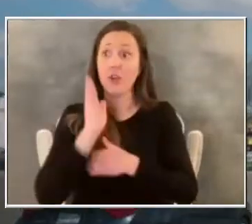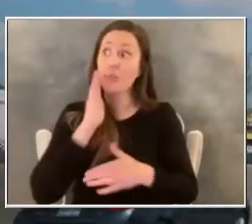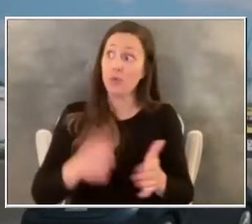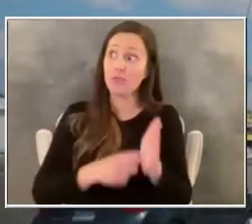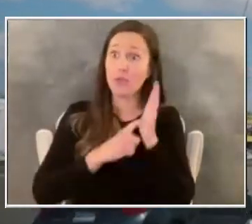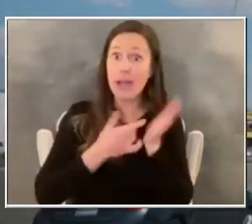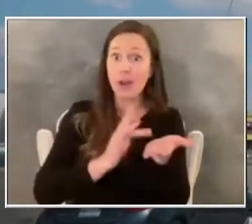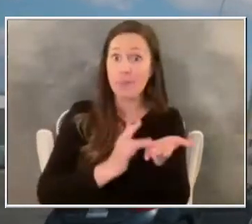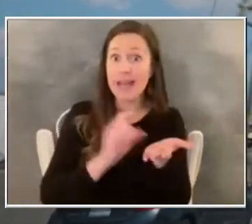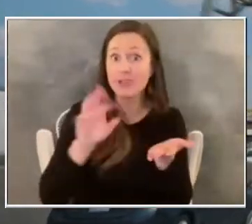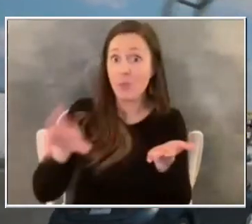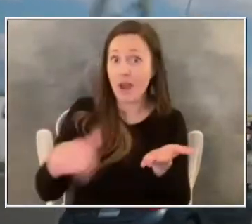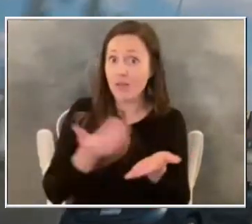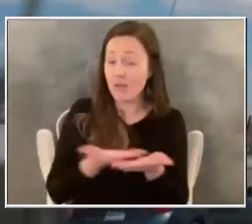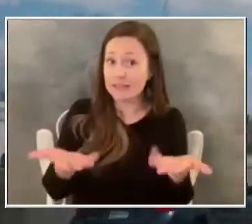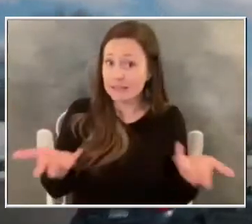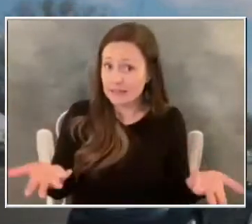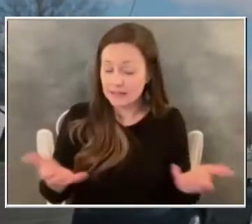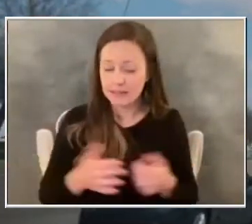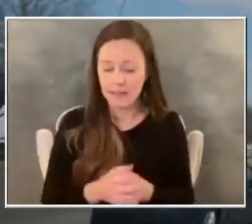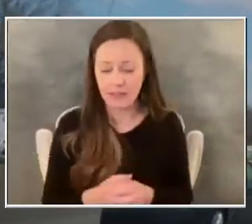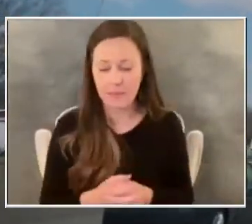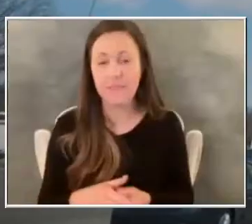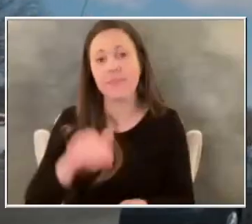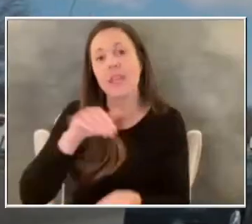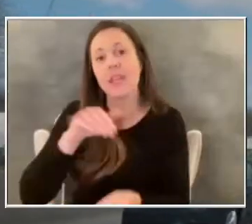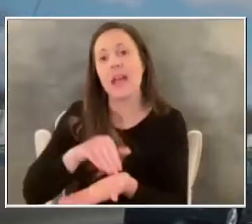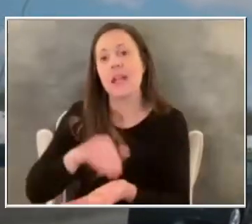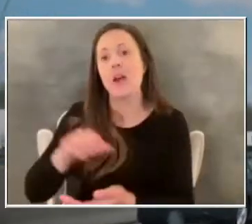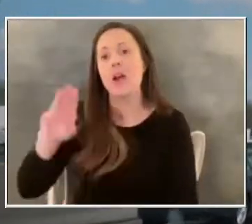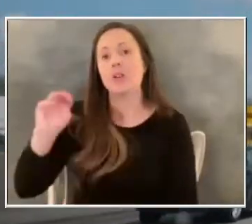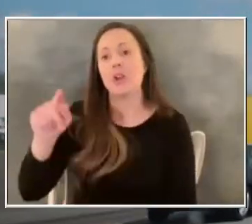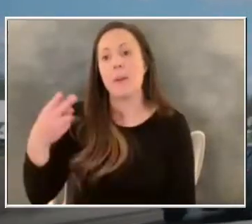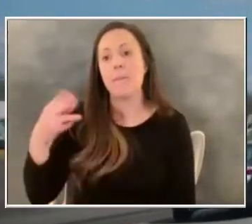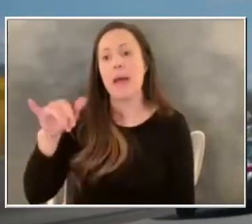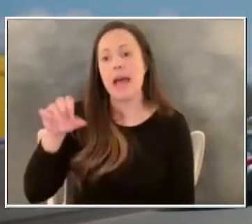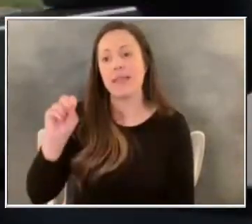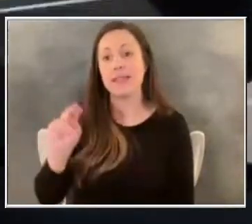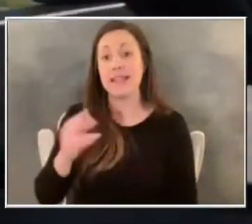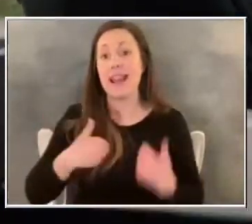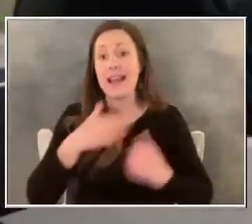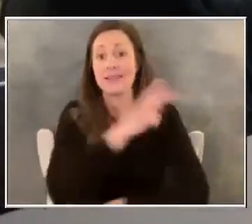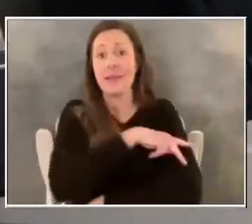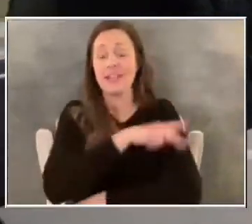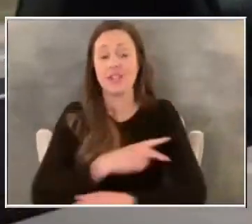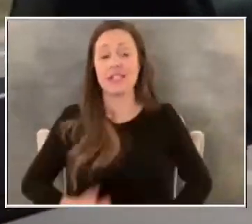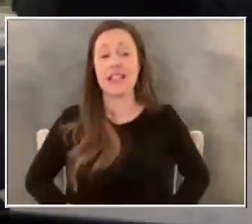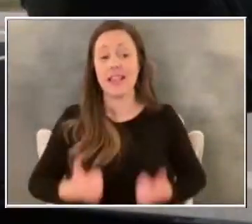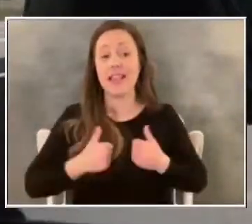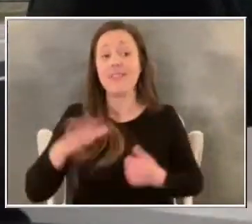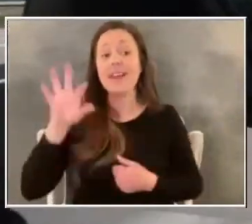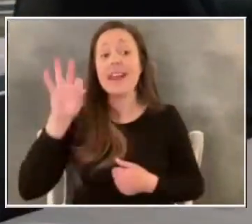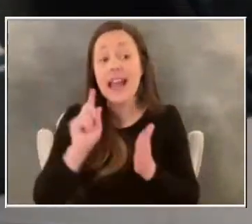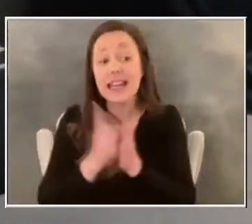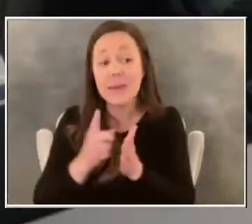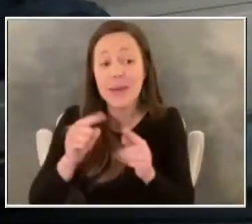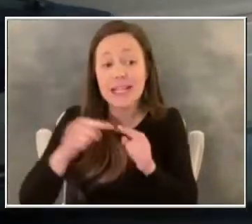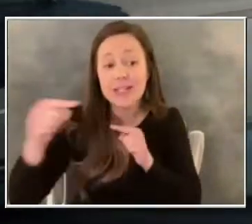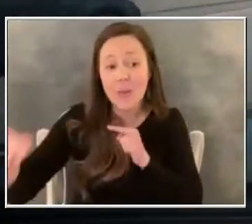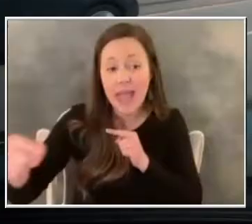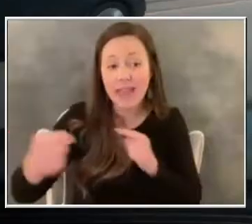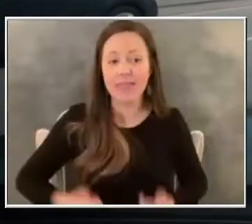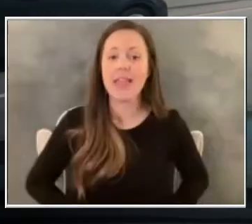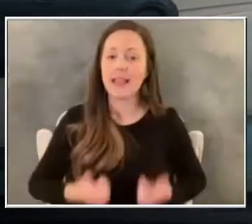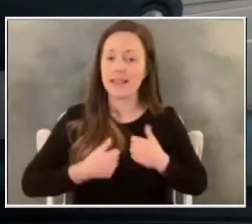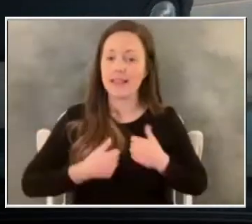interventions. Dr. Matheson has patients who live 90 minutes away. They live in maternity deserts.